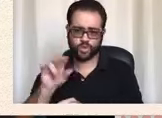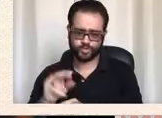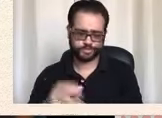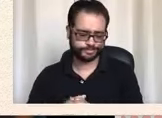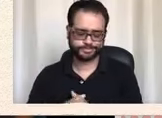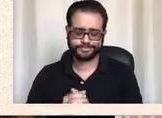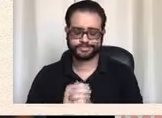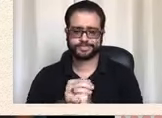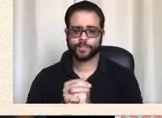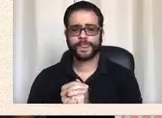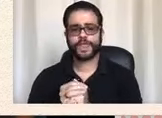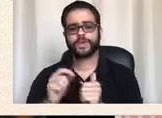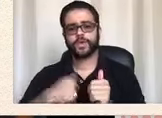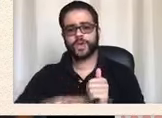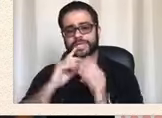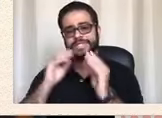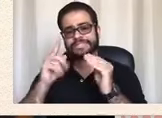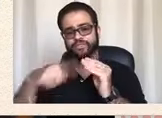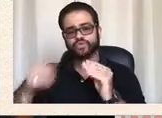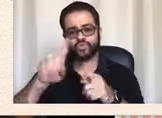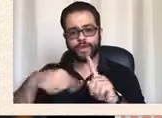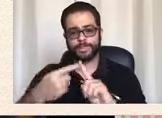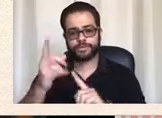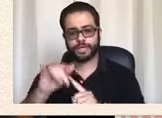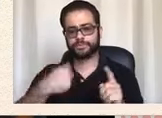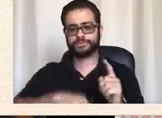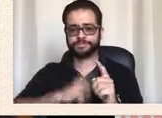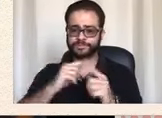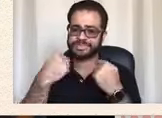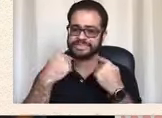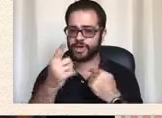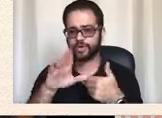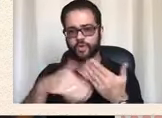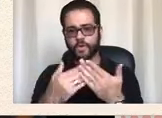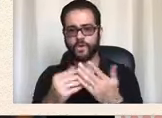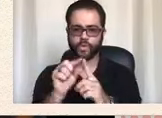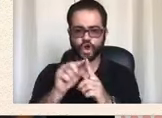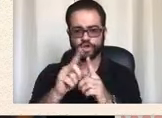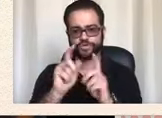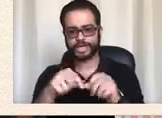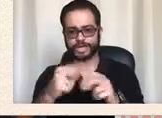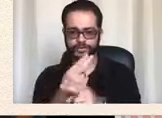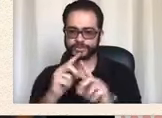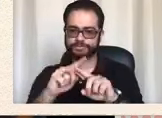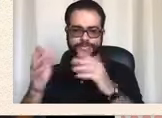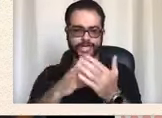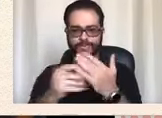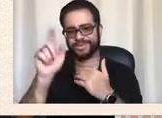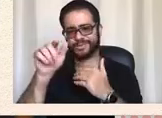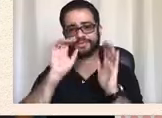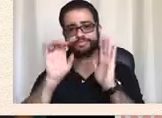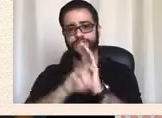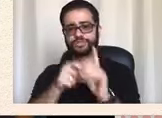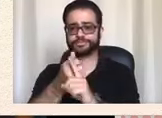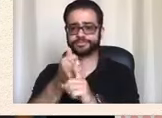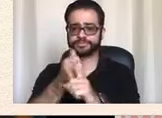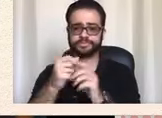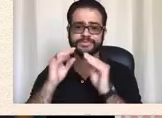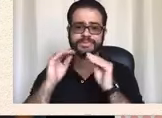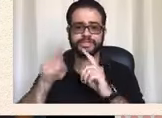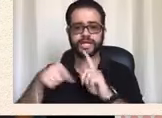So we're going to teach you guys about that. We're going to give you the lingo so that you can go. But anyway, in this picture, he's teaching them about social media and how to use